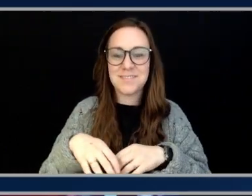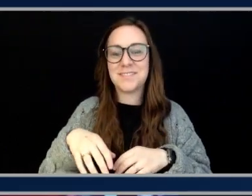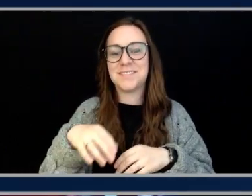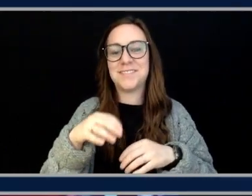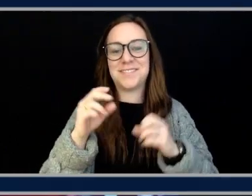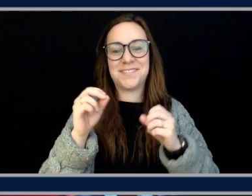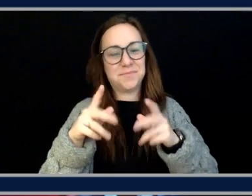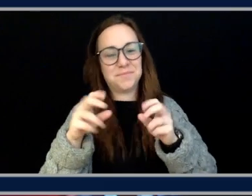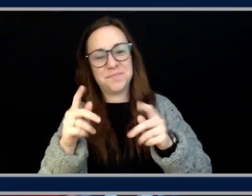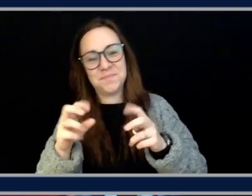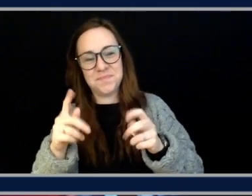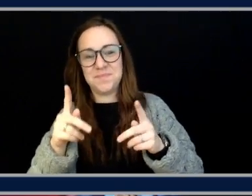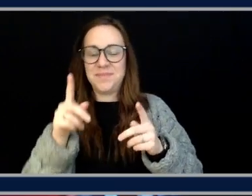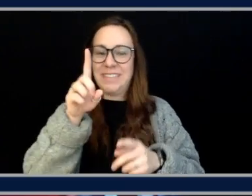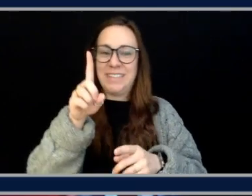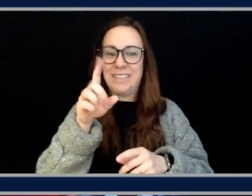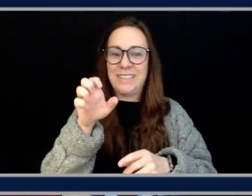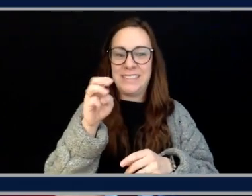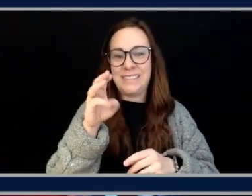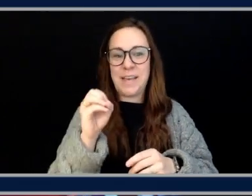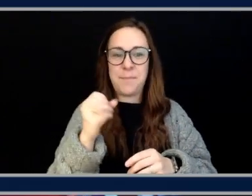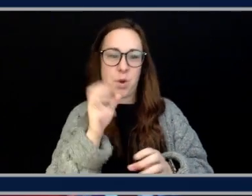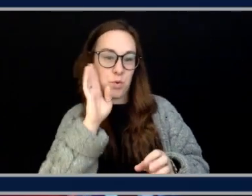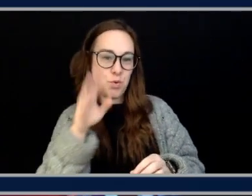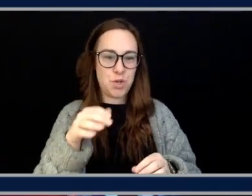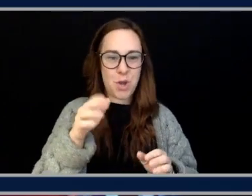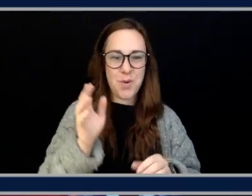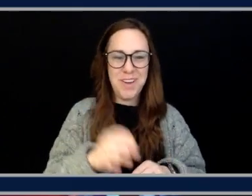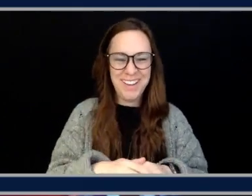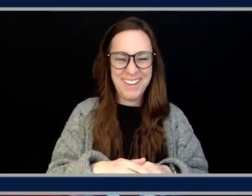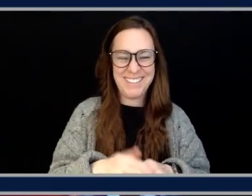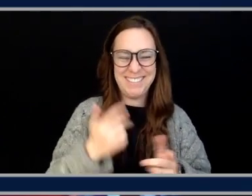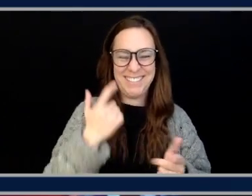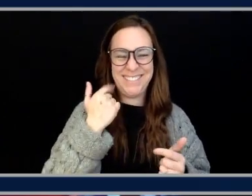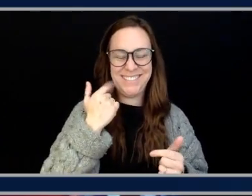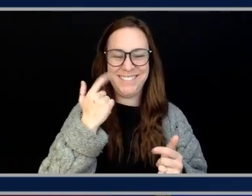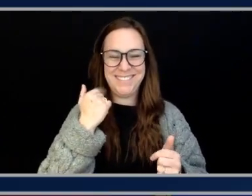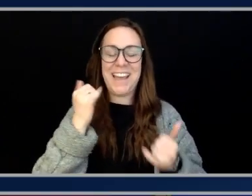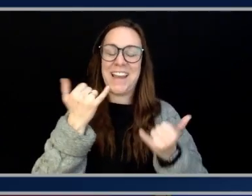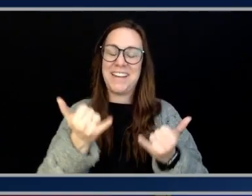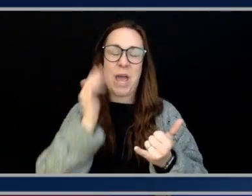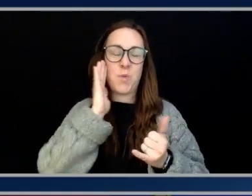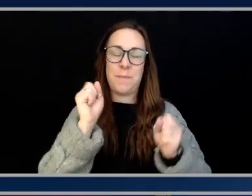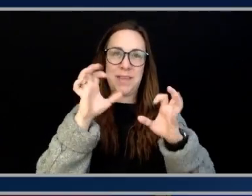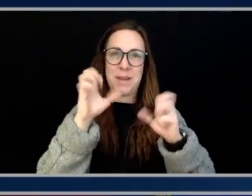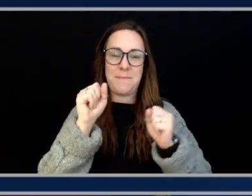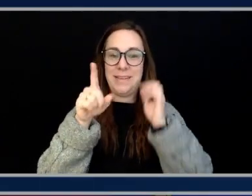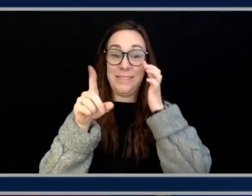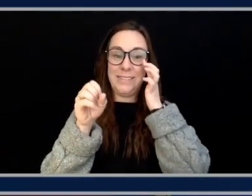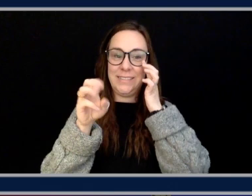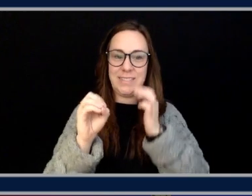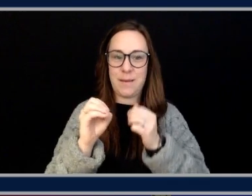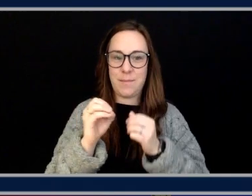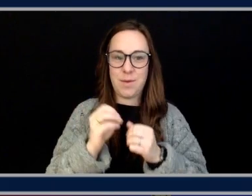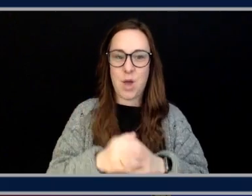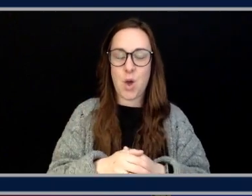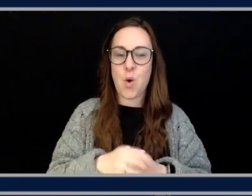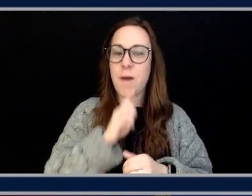can, yeah, just. Beautiful, beautiful, beautiful. Now it's going to be a fantastic demo. Now it's going to be a clip somewhere, I